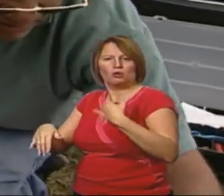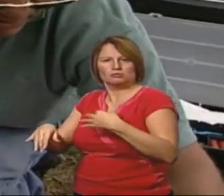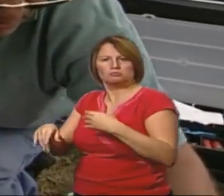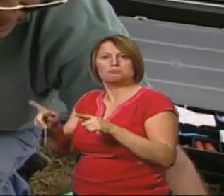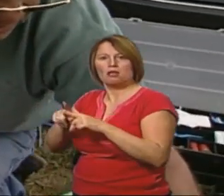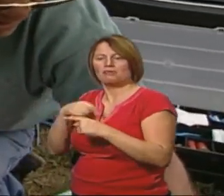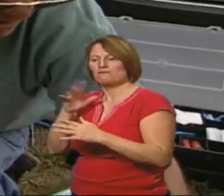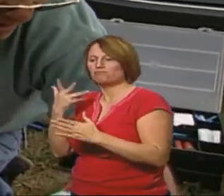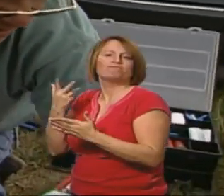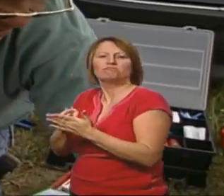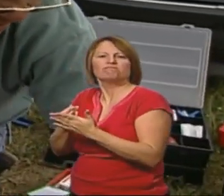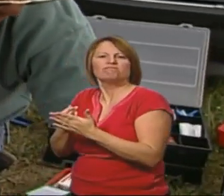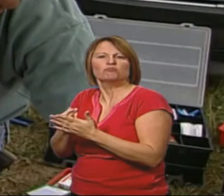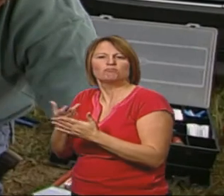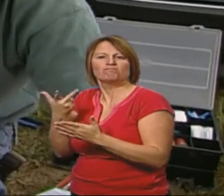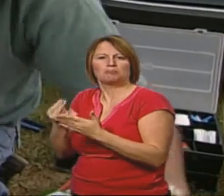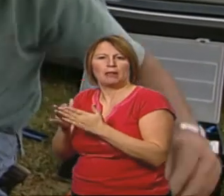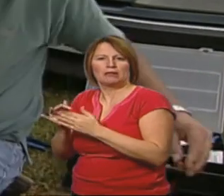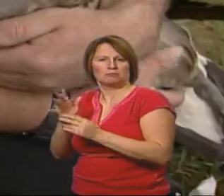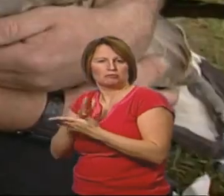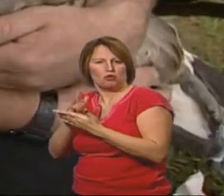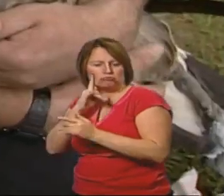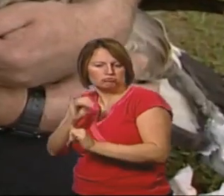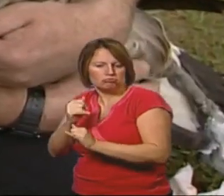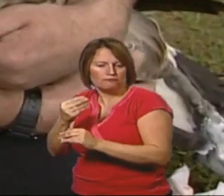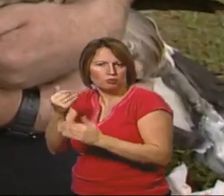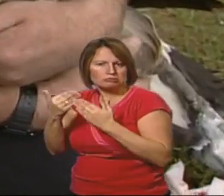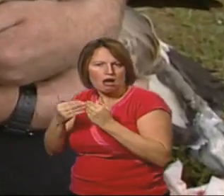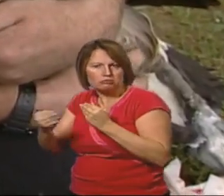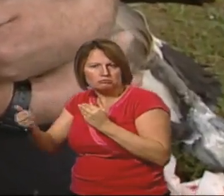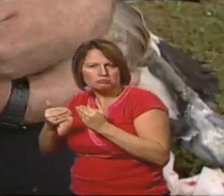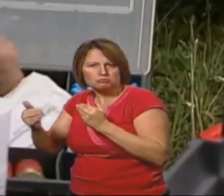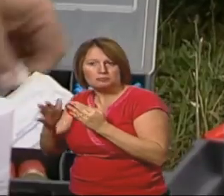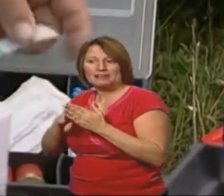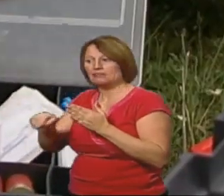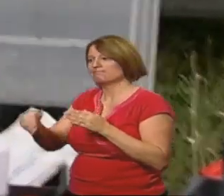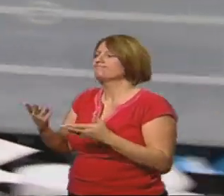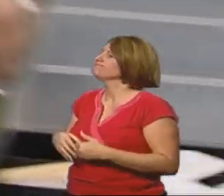of antibiotic, and it's a matter of keeping a very close monitoring on her for a few days after that.